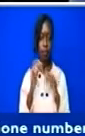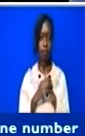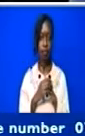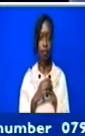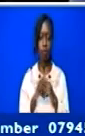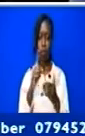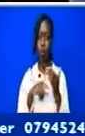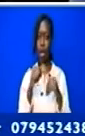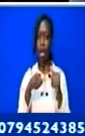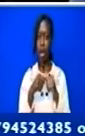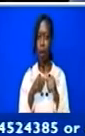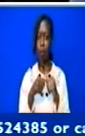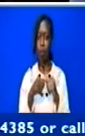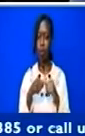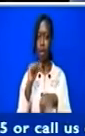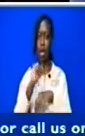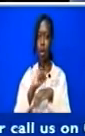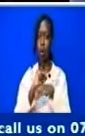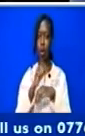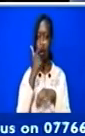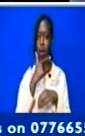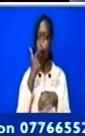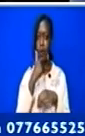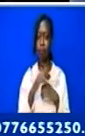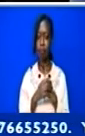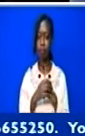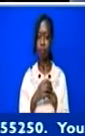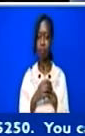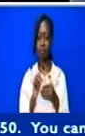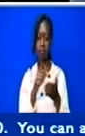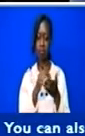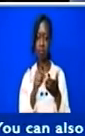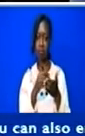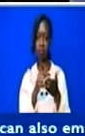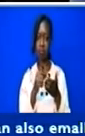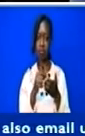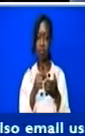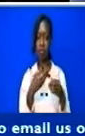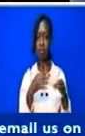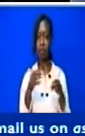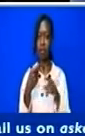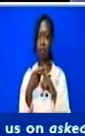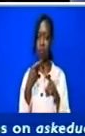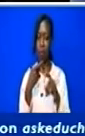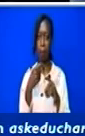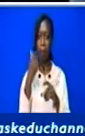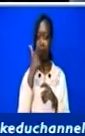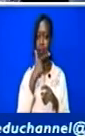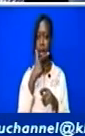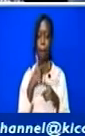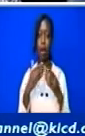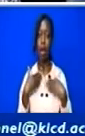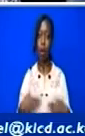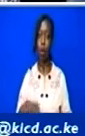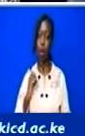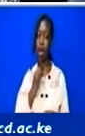for fats, they still write that they are cholesterol free, but you see, our bodies take up these things in different